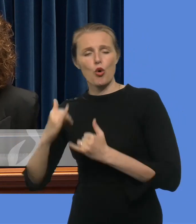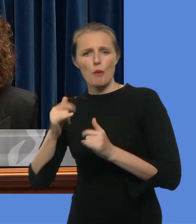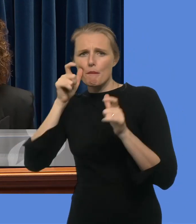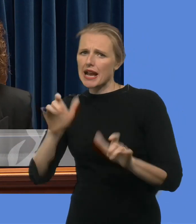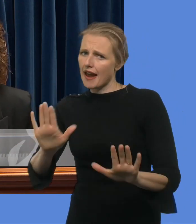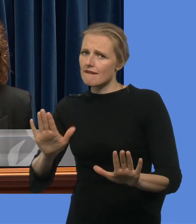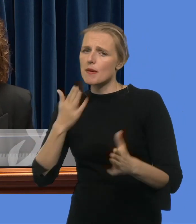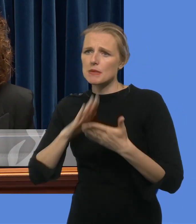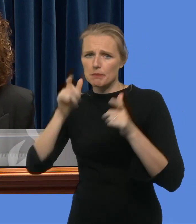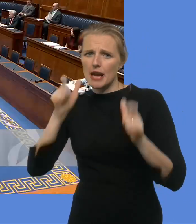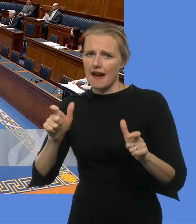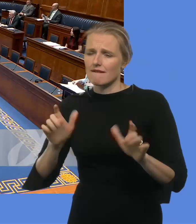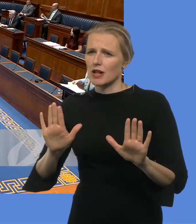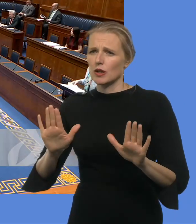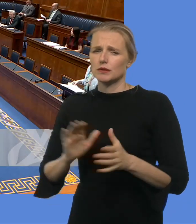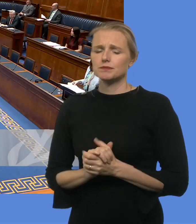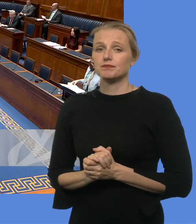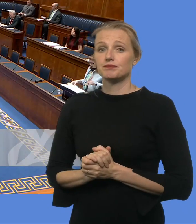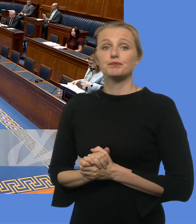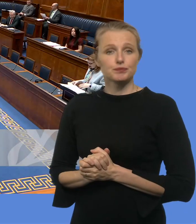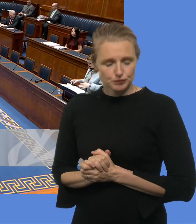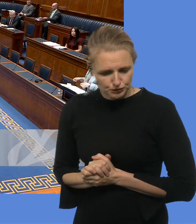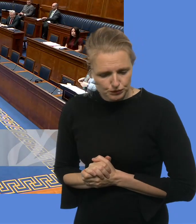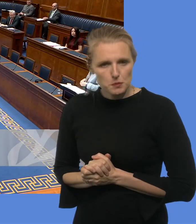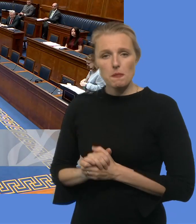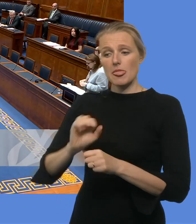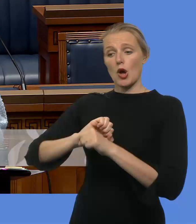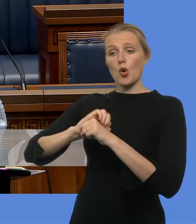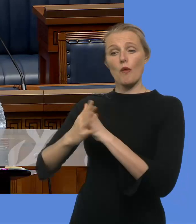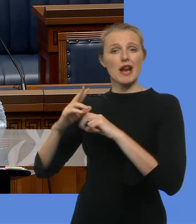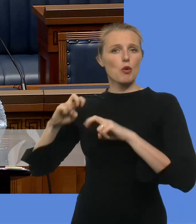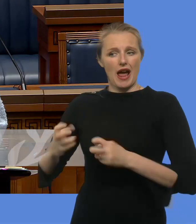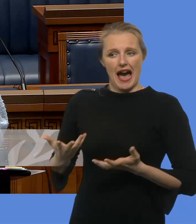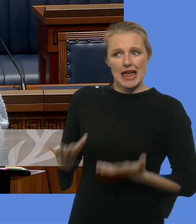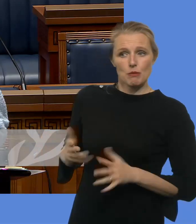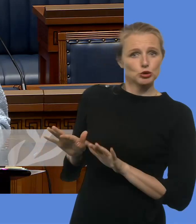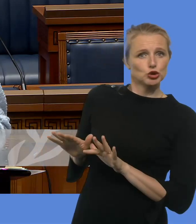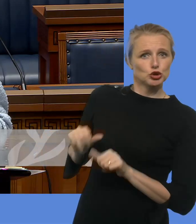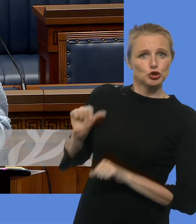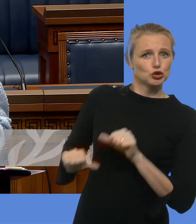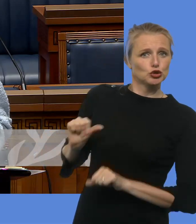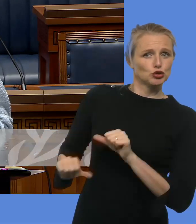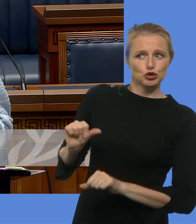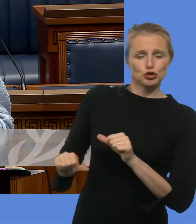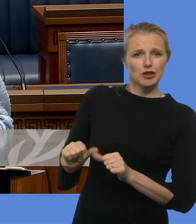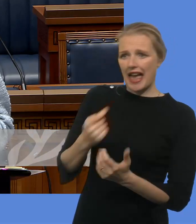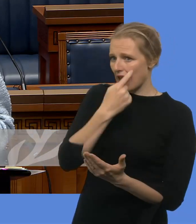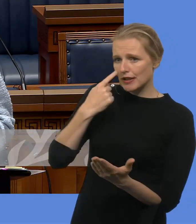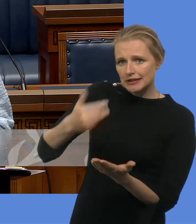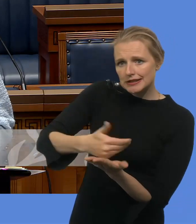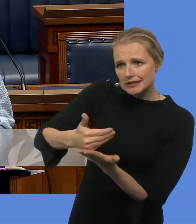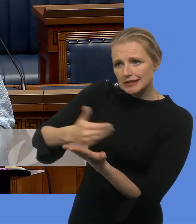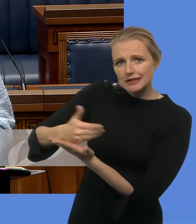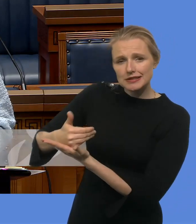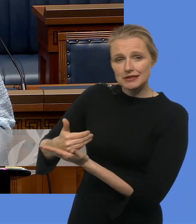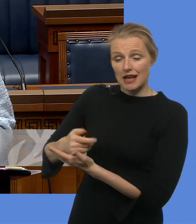with that in mind. And the COVID inquiry is ongoing and currently taking evidence, and clearly, while the important